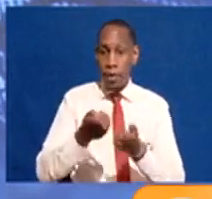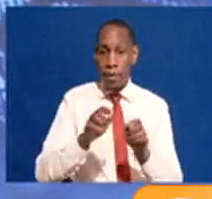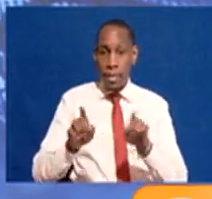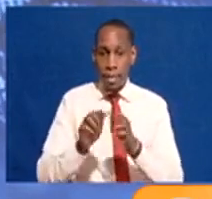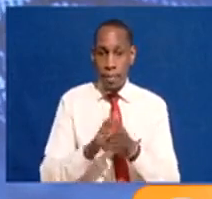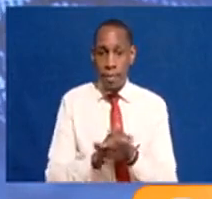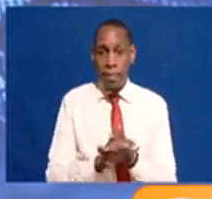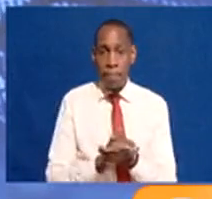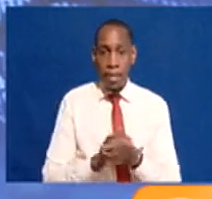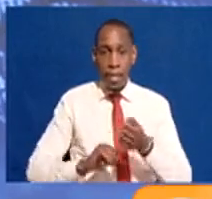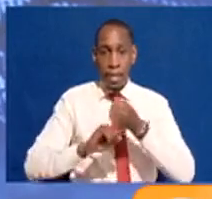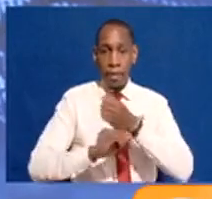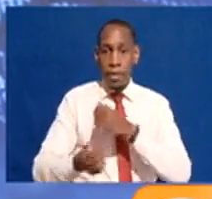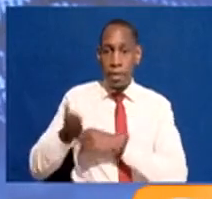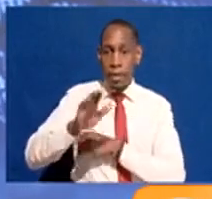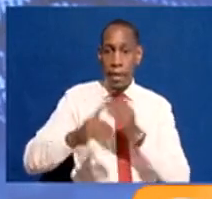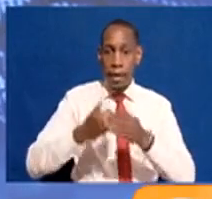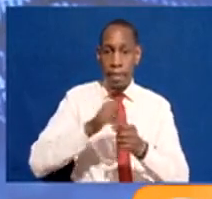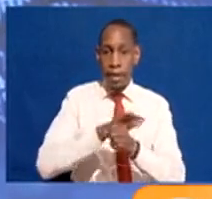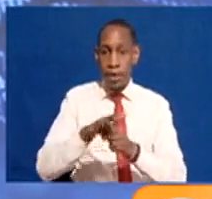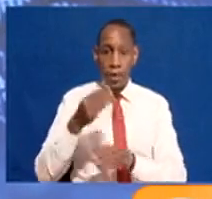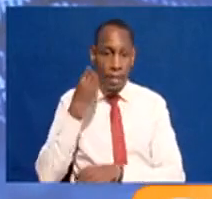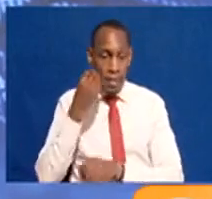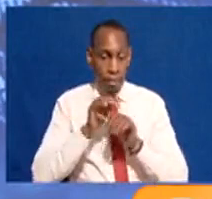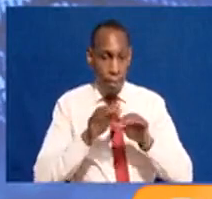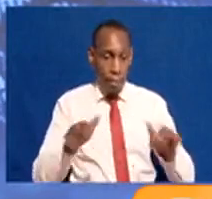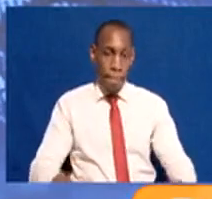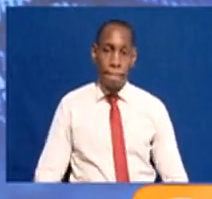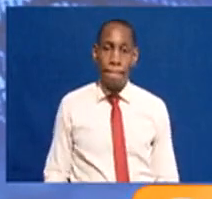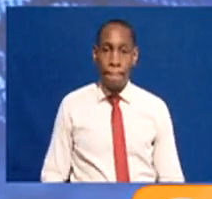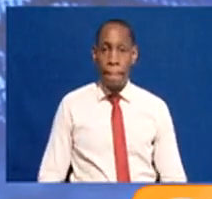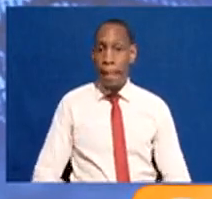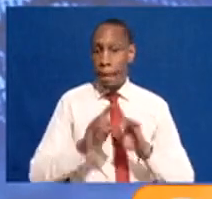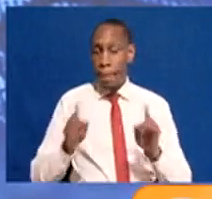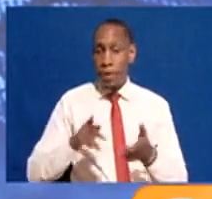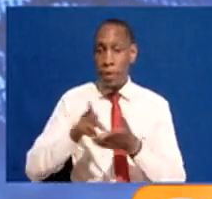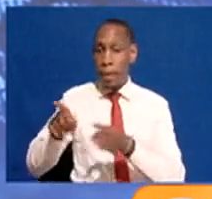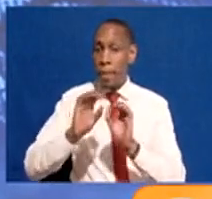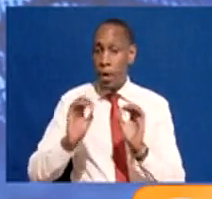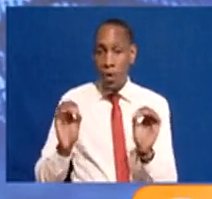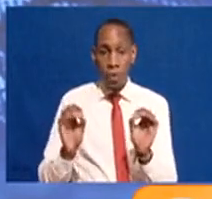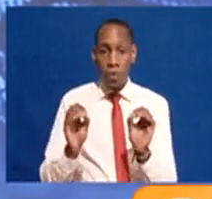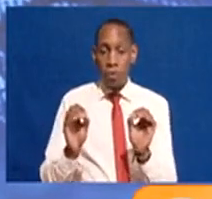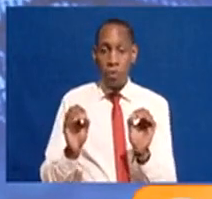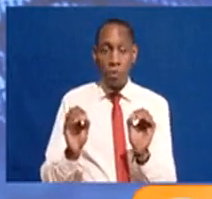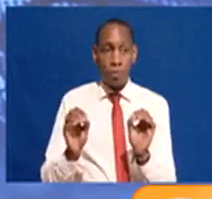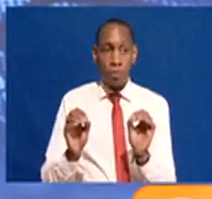is the fulcrum of the recovery from COVID-19 pandemic. And yet we don't pay them what we owe them?